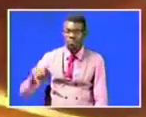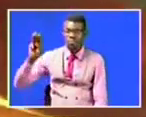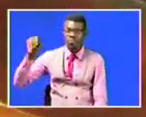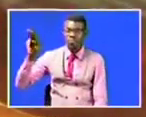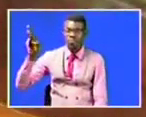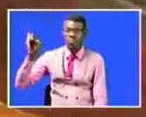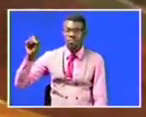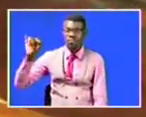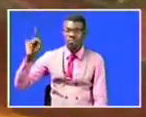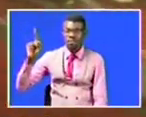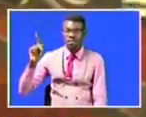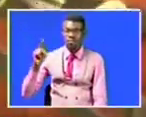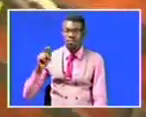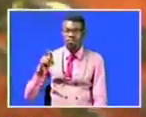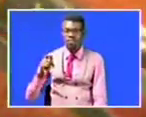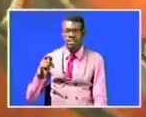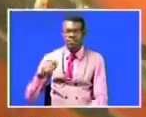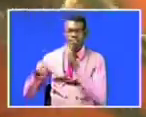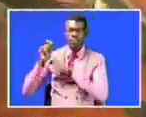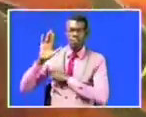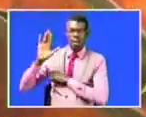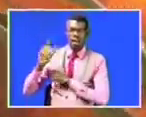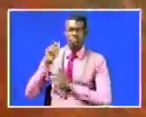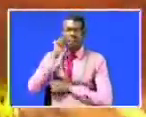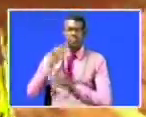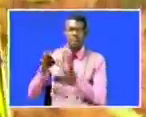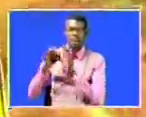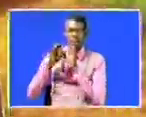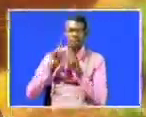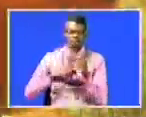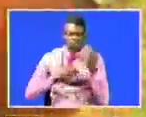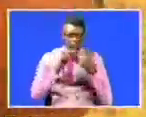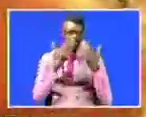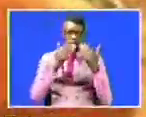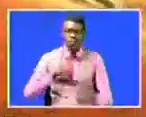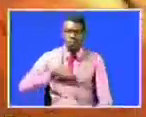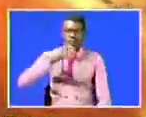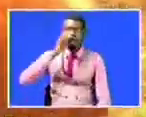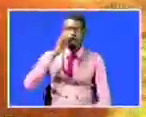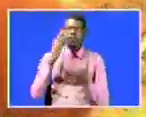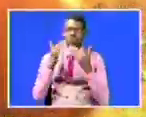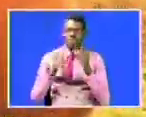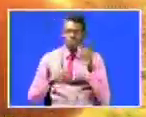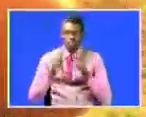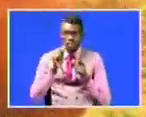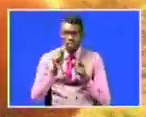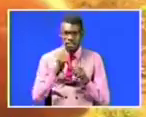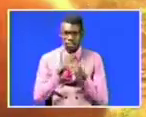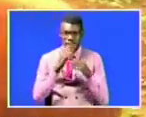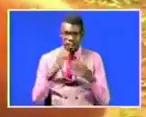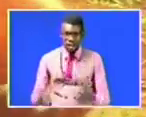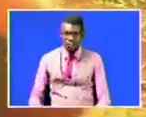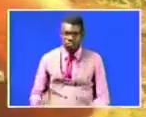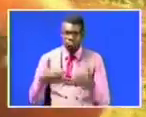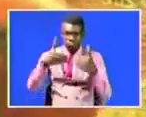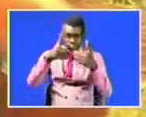part and parcel of Kalenjin culture and is usually drunk after most meals. The milk is prepared in a calabash gourd, locally